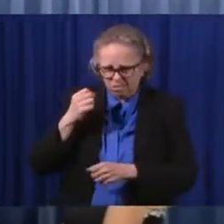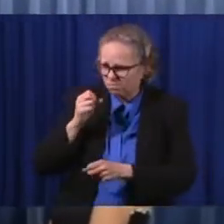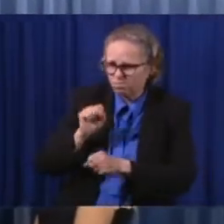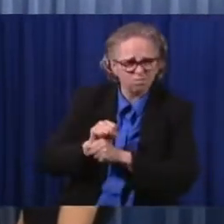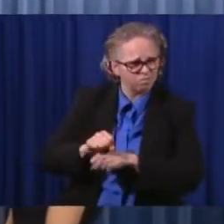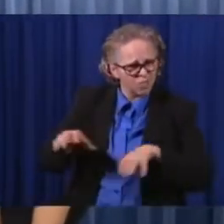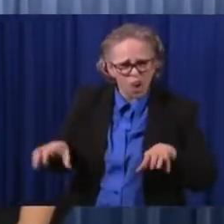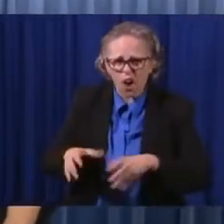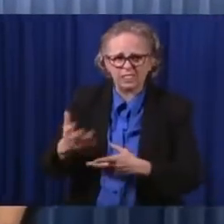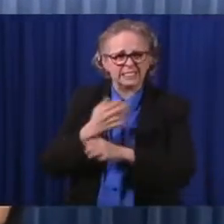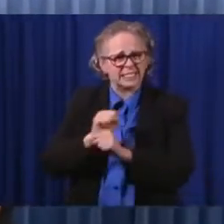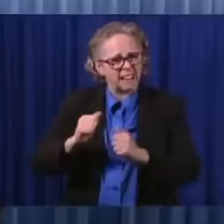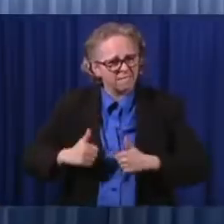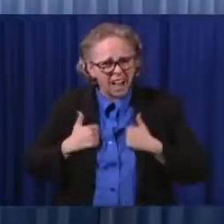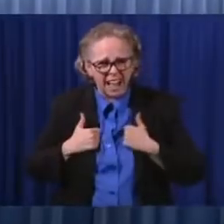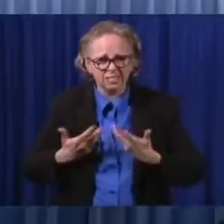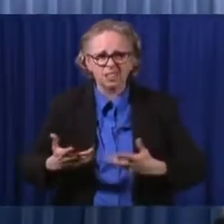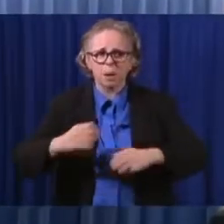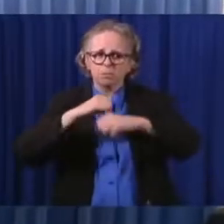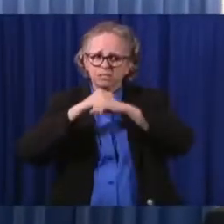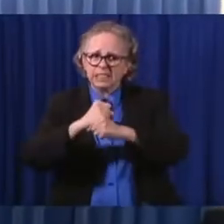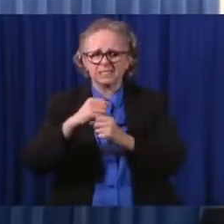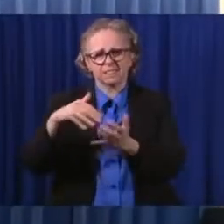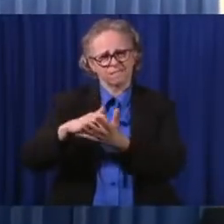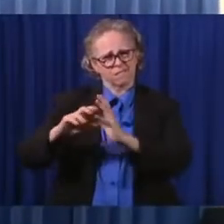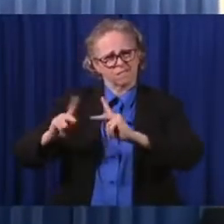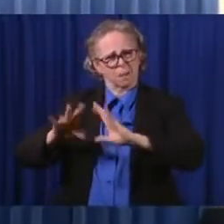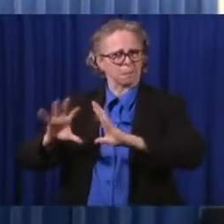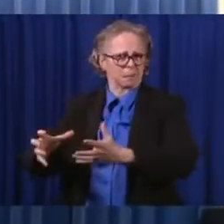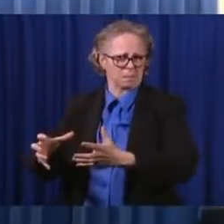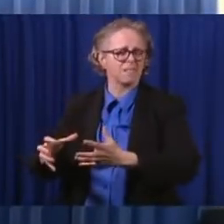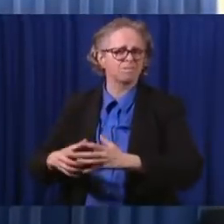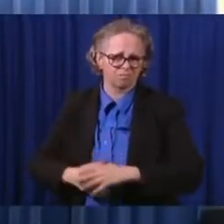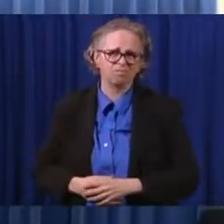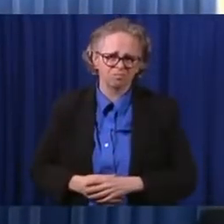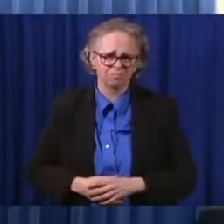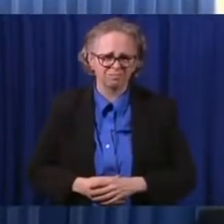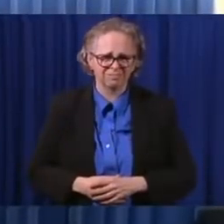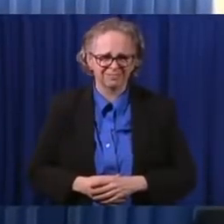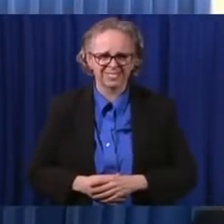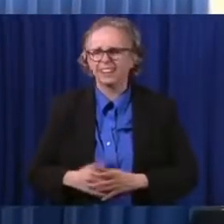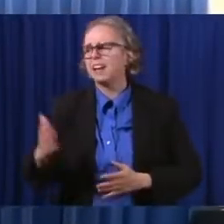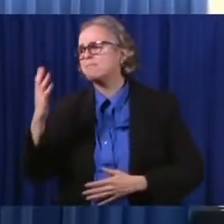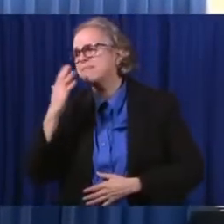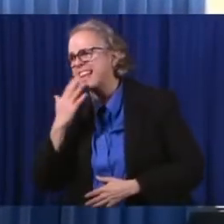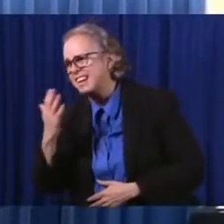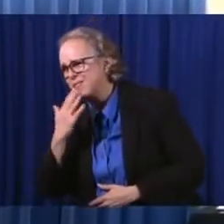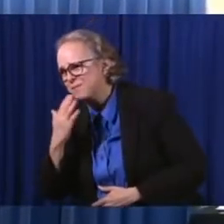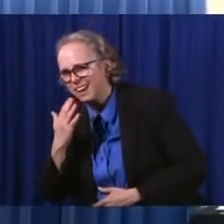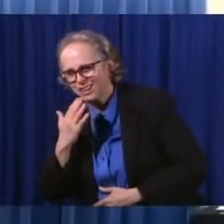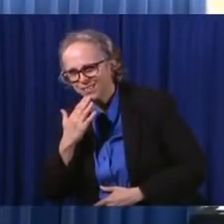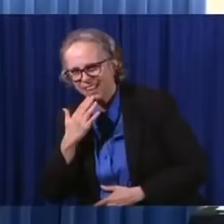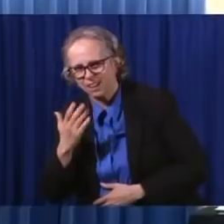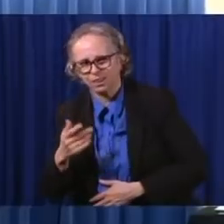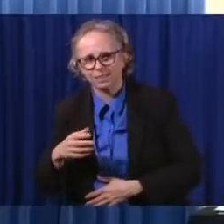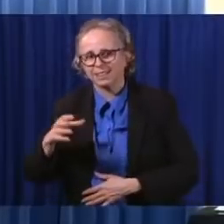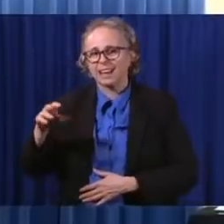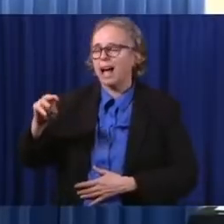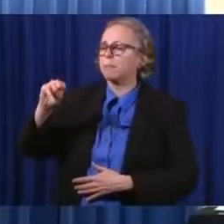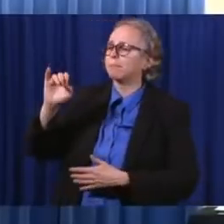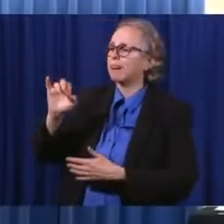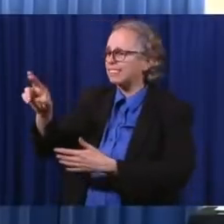vulnerable population here in Ohio. Well, General, thank you very much, and Major, thank you. We appreciate your great